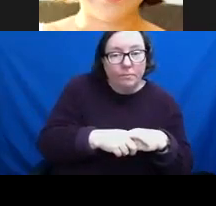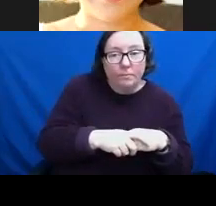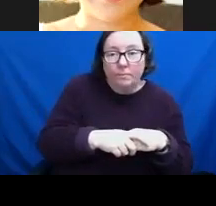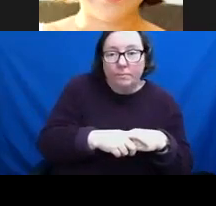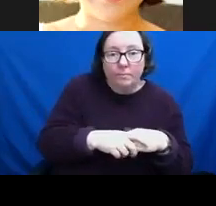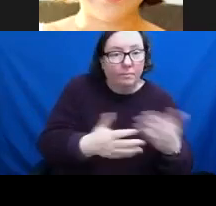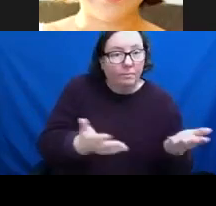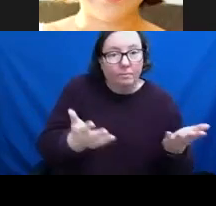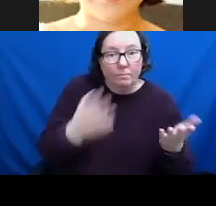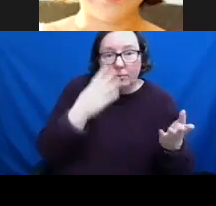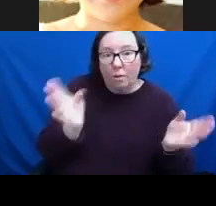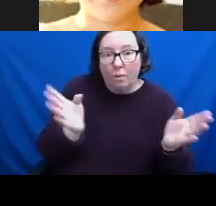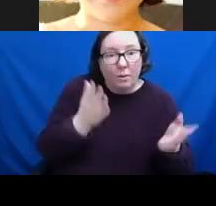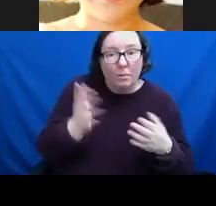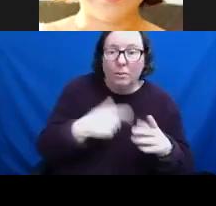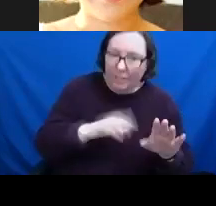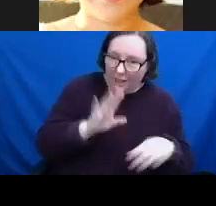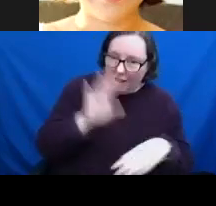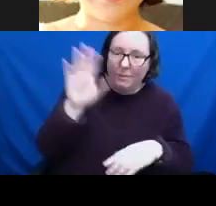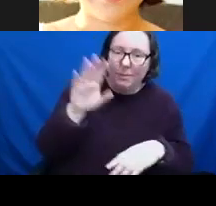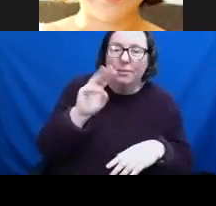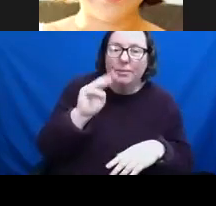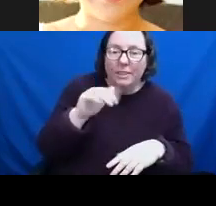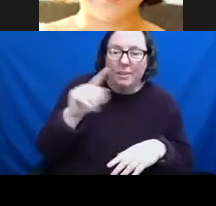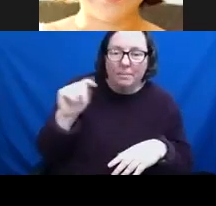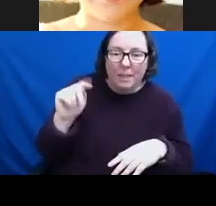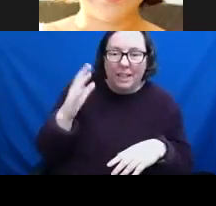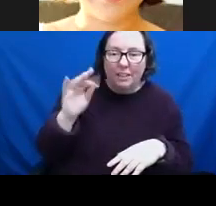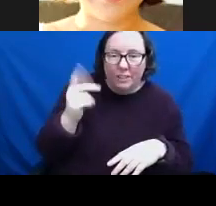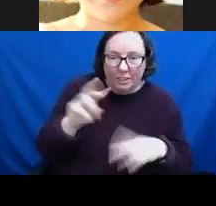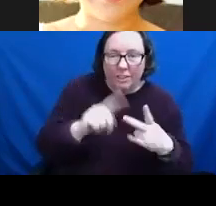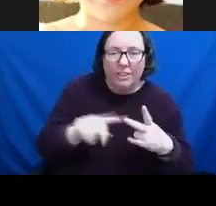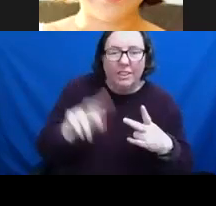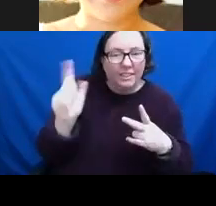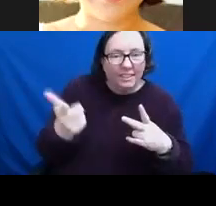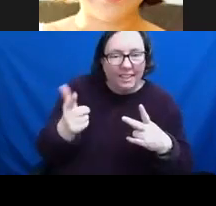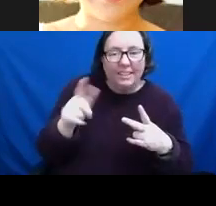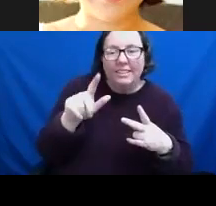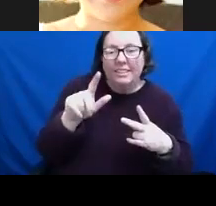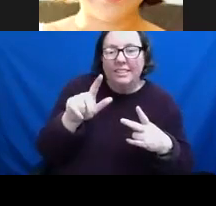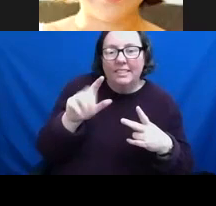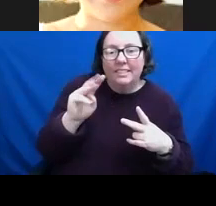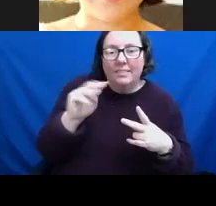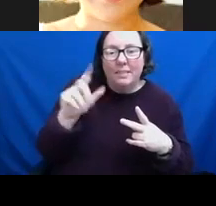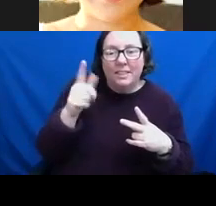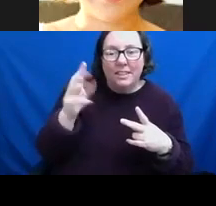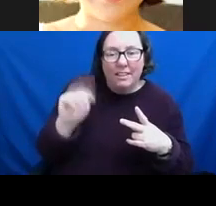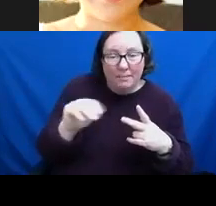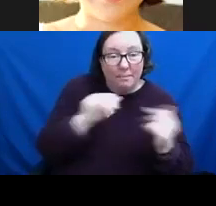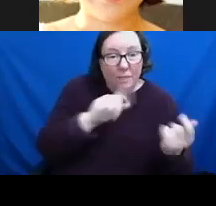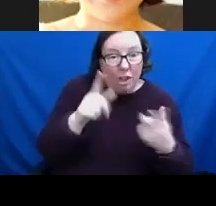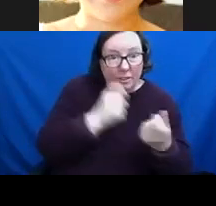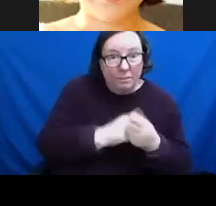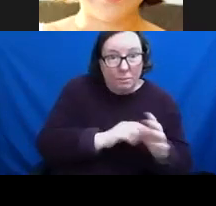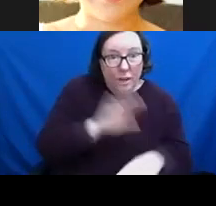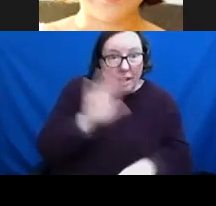And entertain a motion. I move. A second. Second. All in favor?